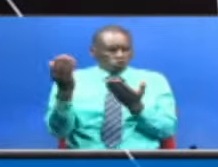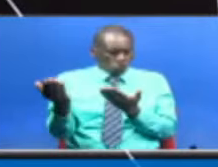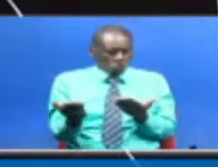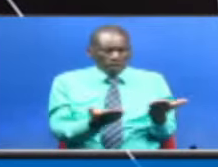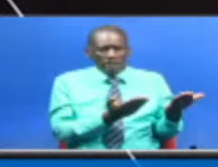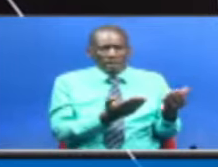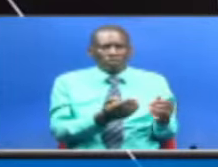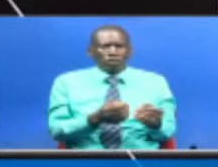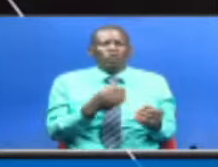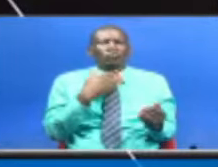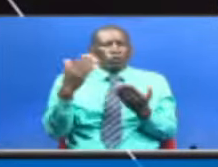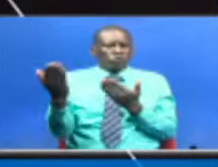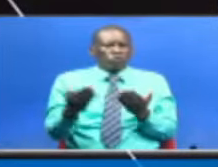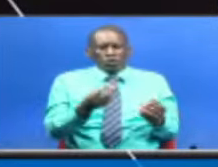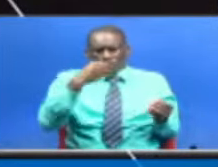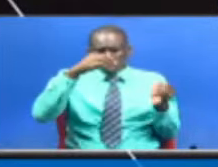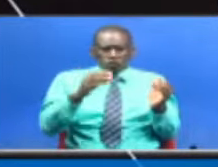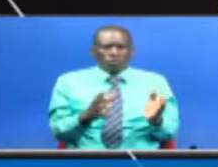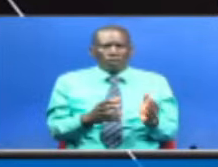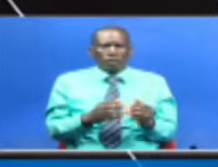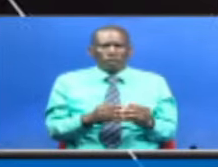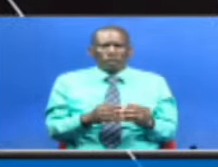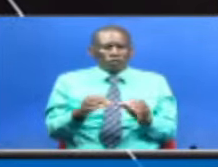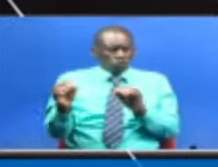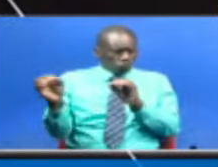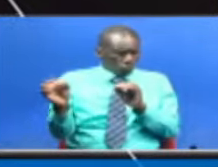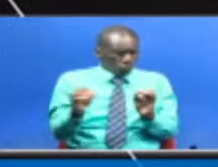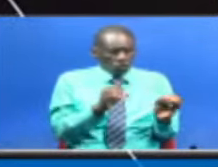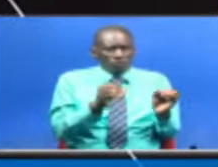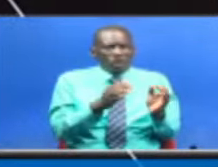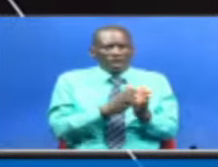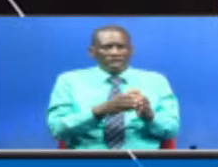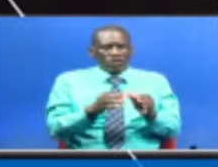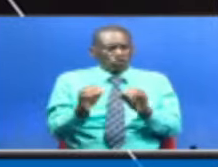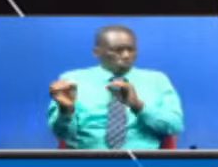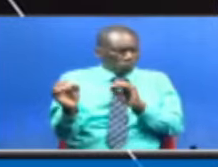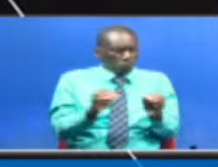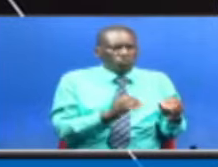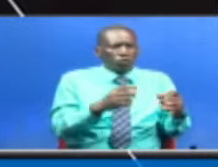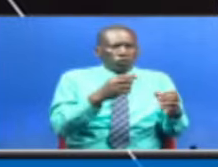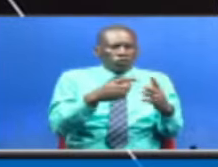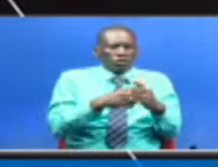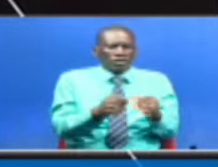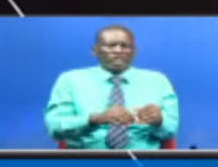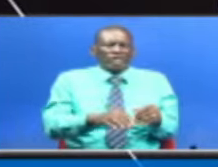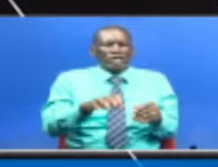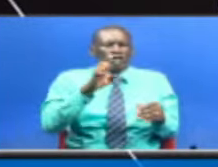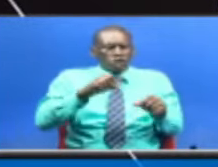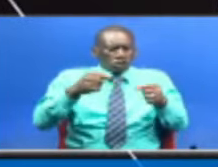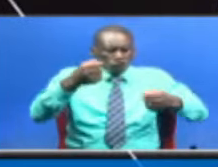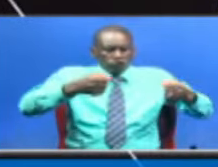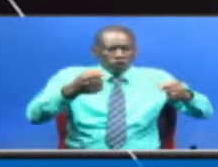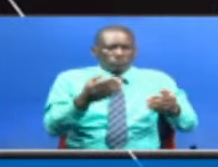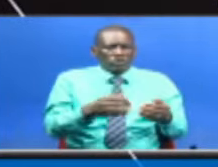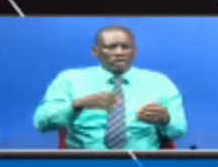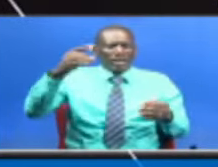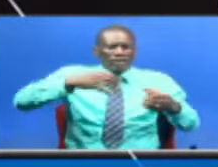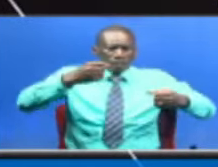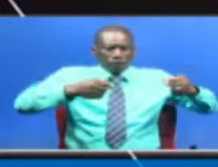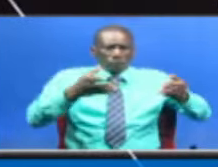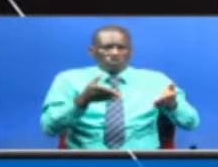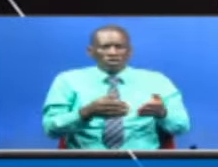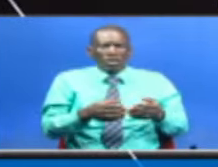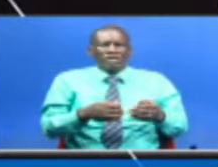the consumers to move and to transit into the e-mobility space. The beauty of that